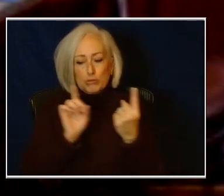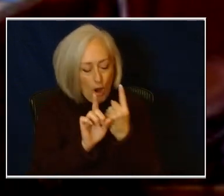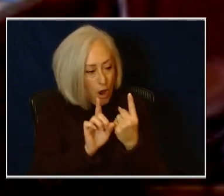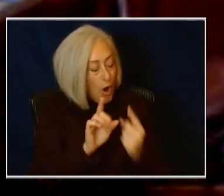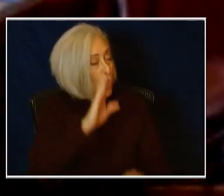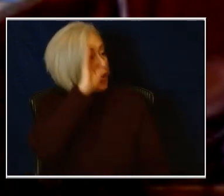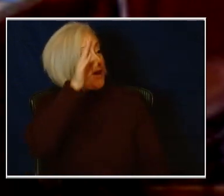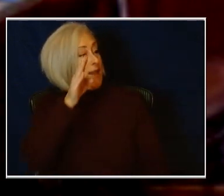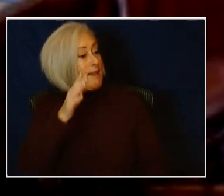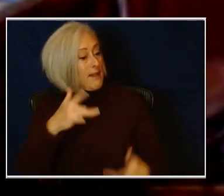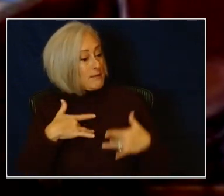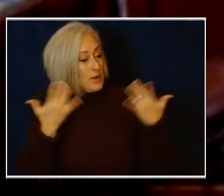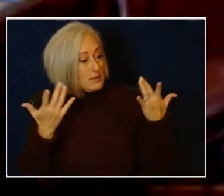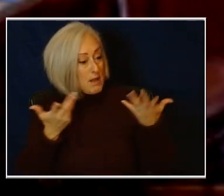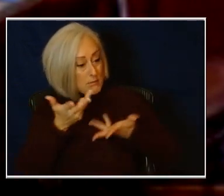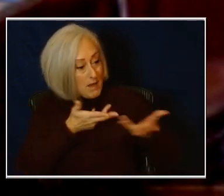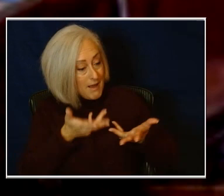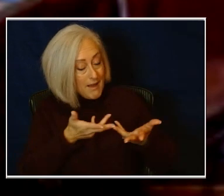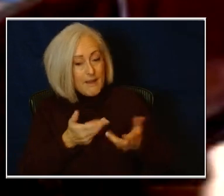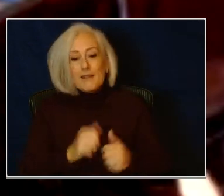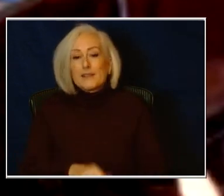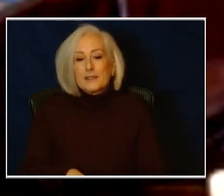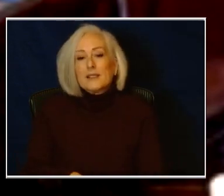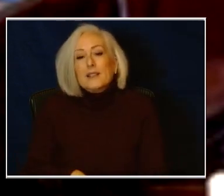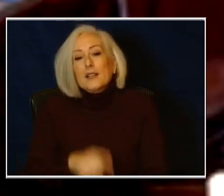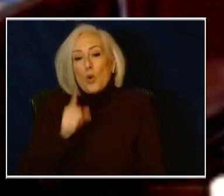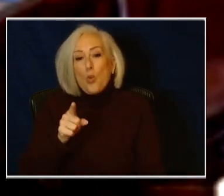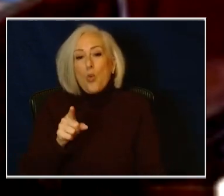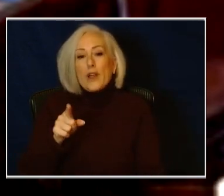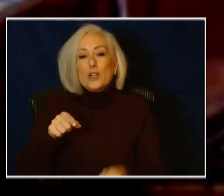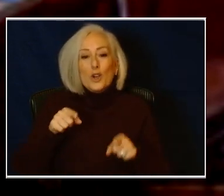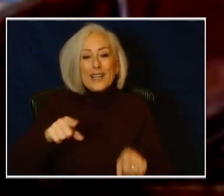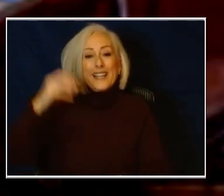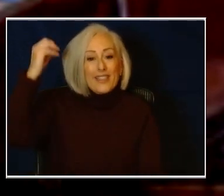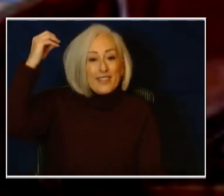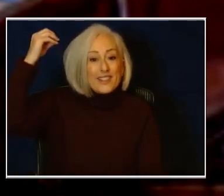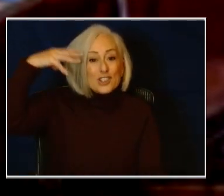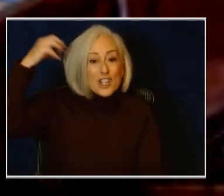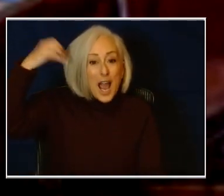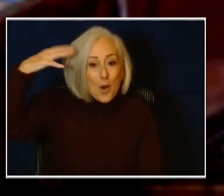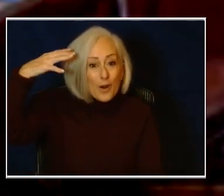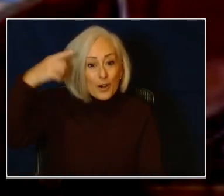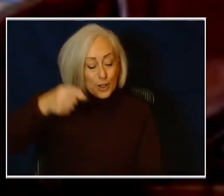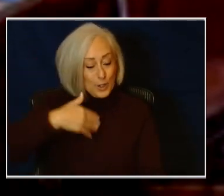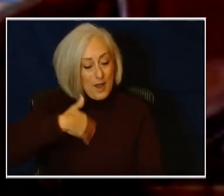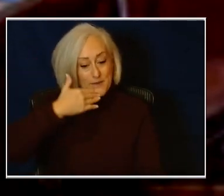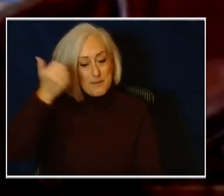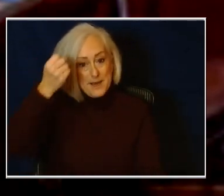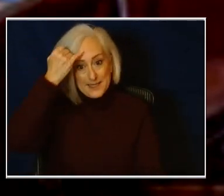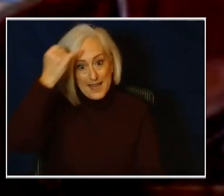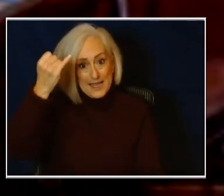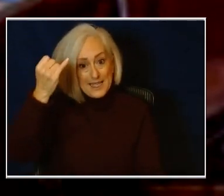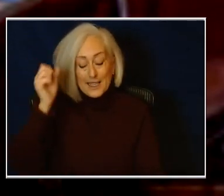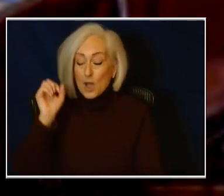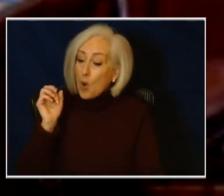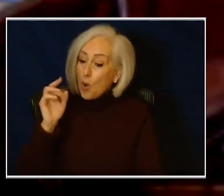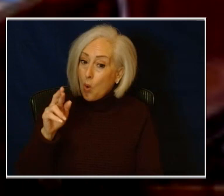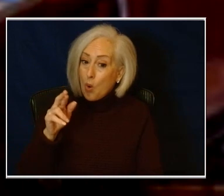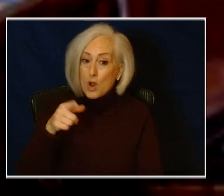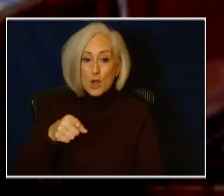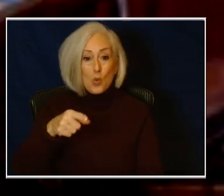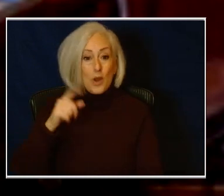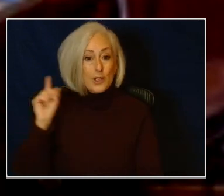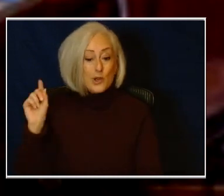you get together informally. And they say when you're in the shower, you have the best ideas. Well, when you're walking around or